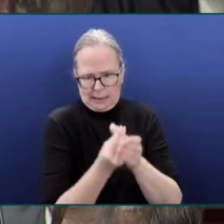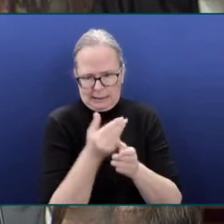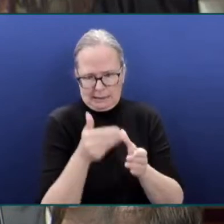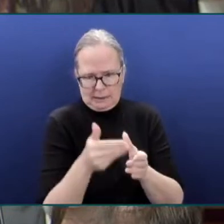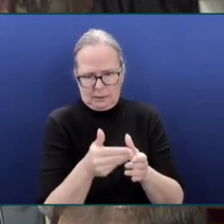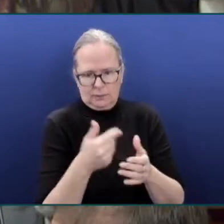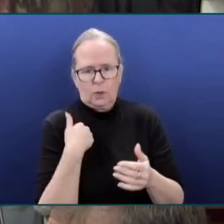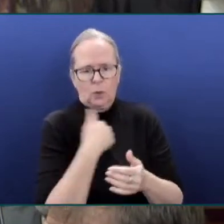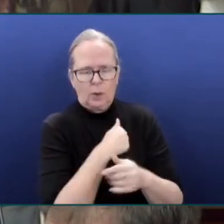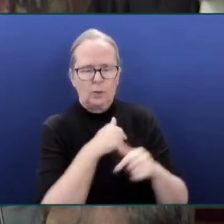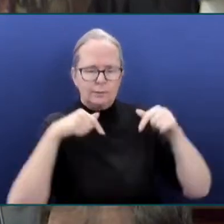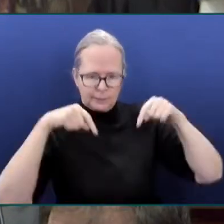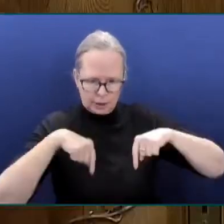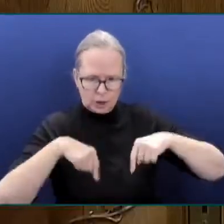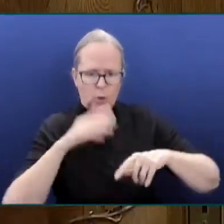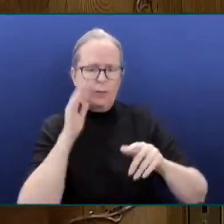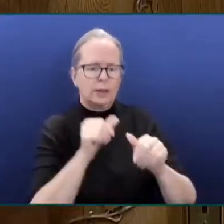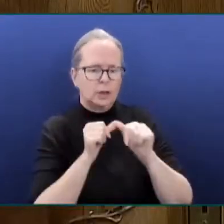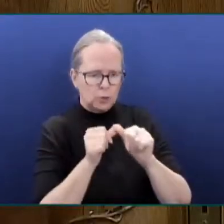Speaker.